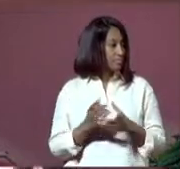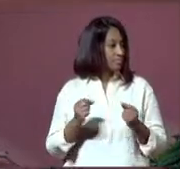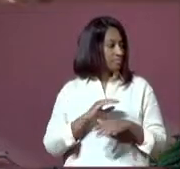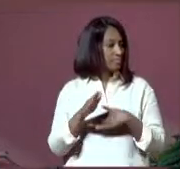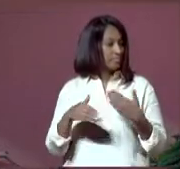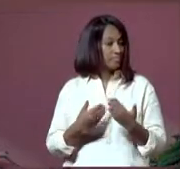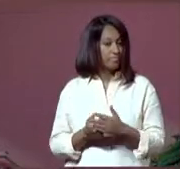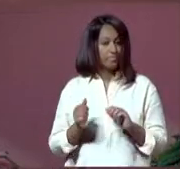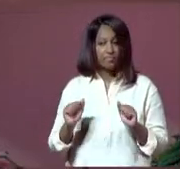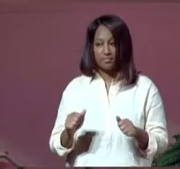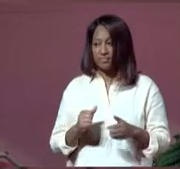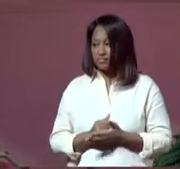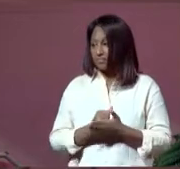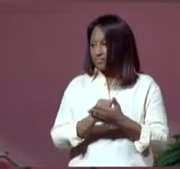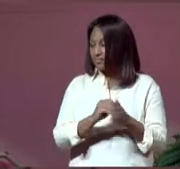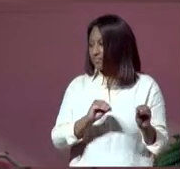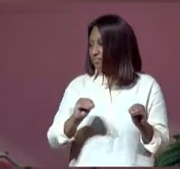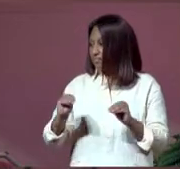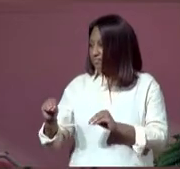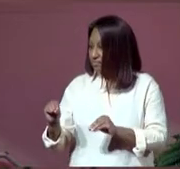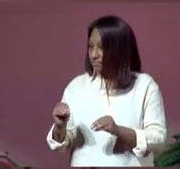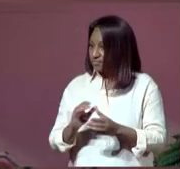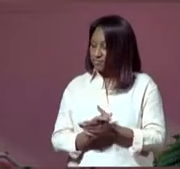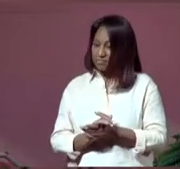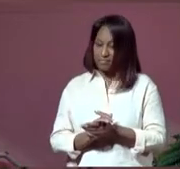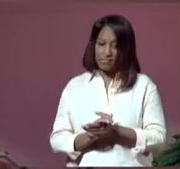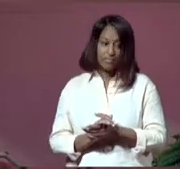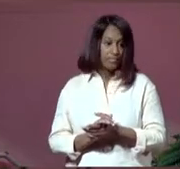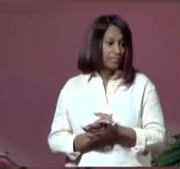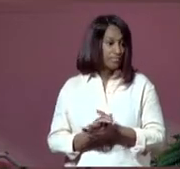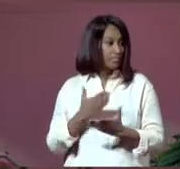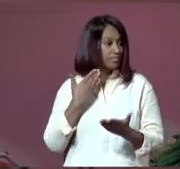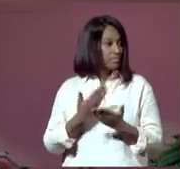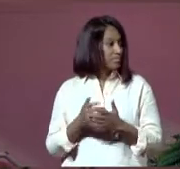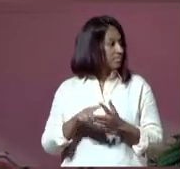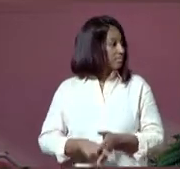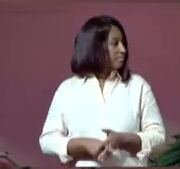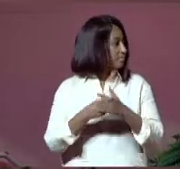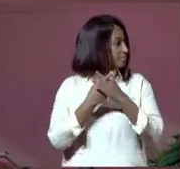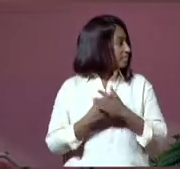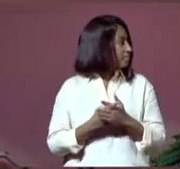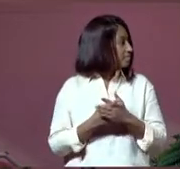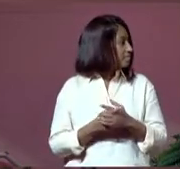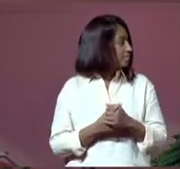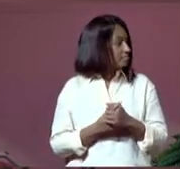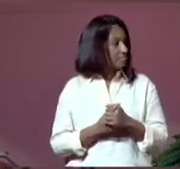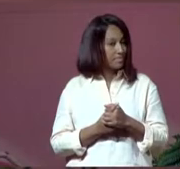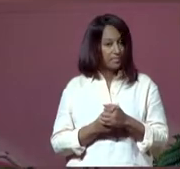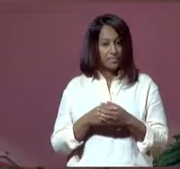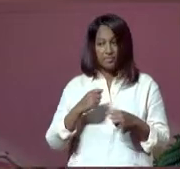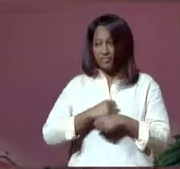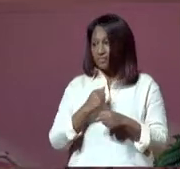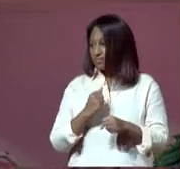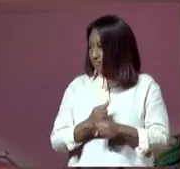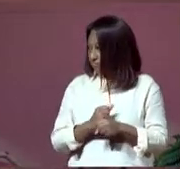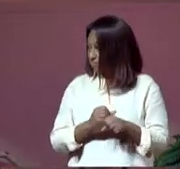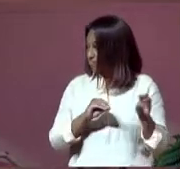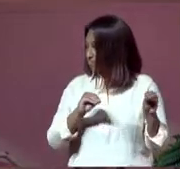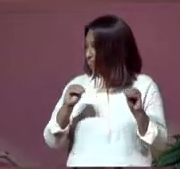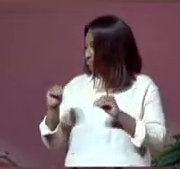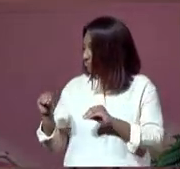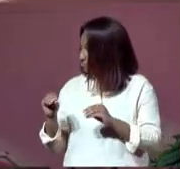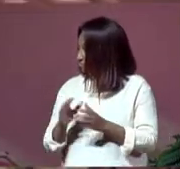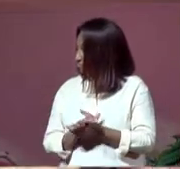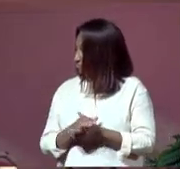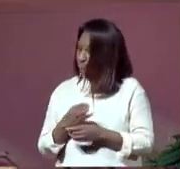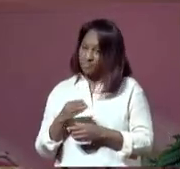could to help her move and trying to, you know, ensure she gets off to a good start as she, you know, makes this move. And